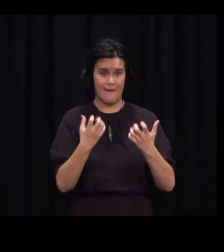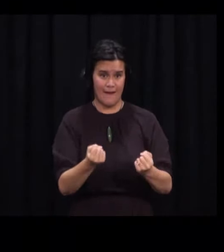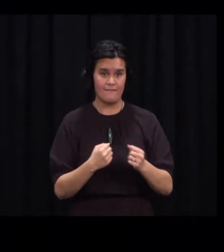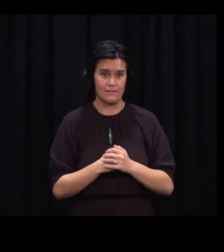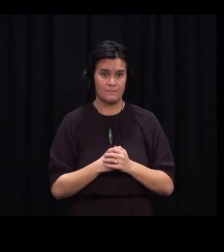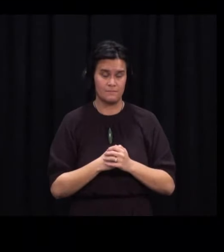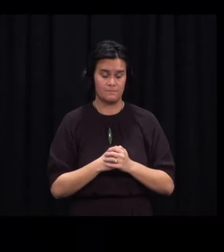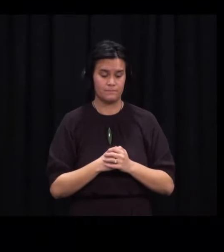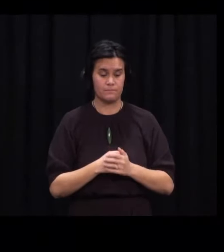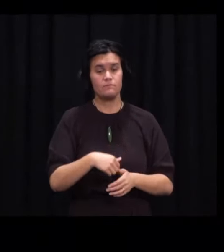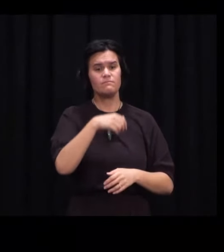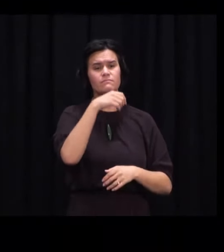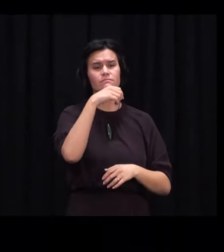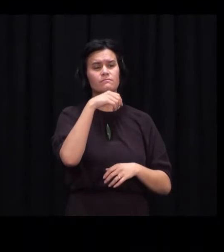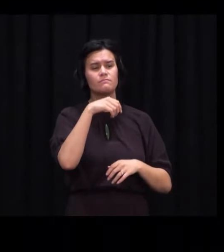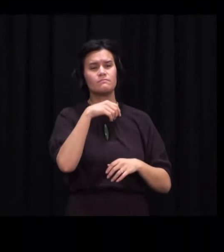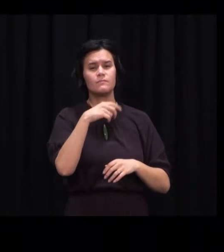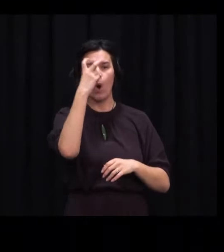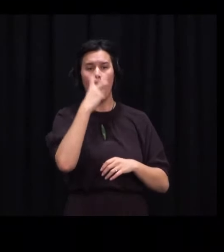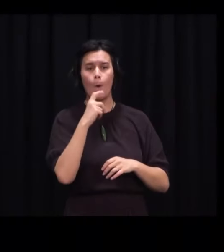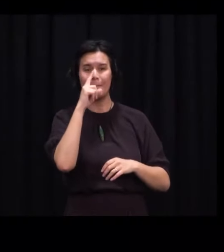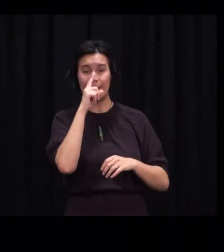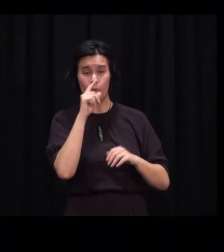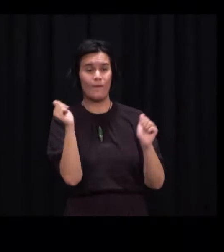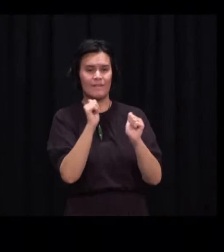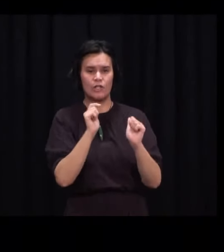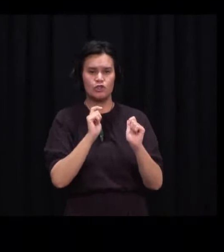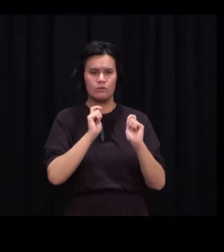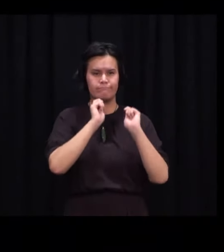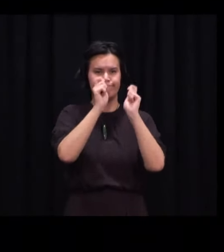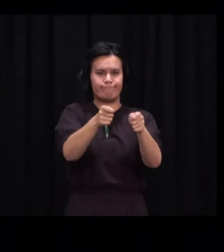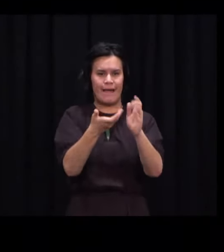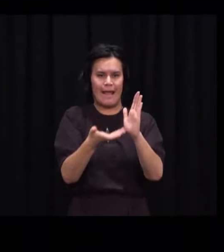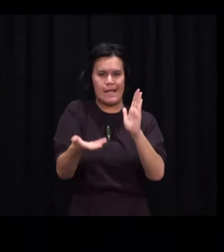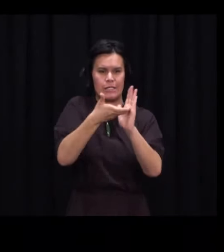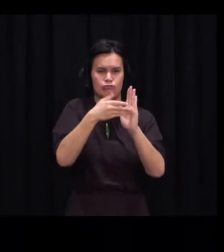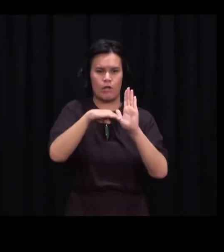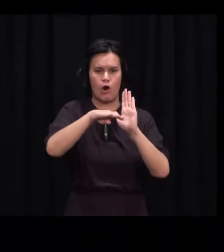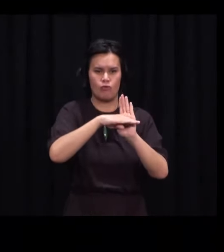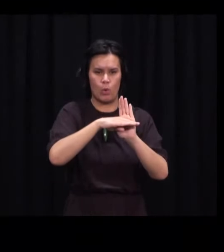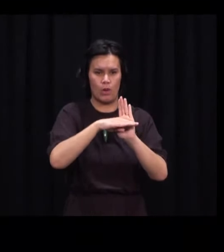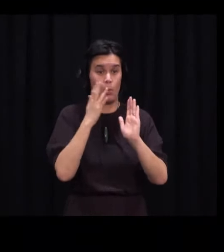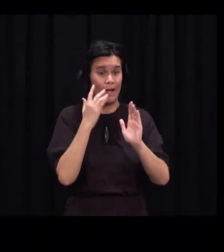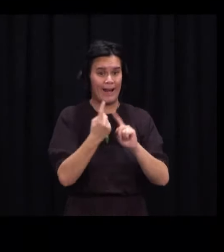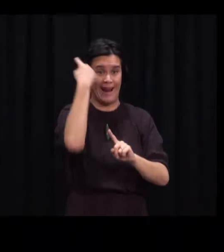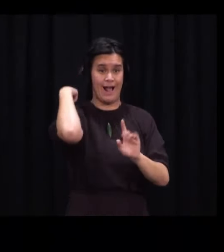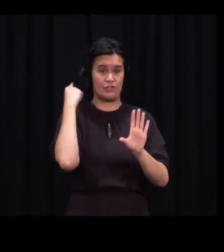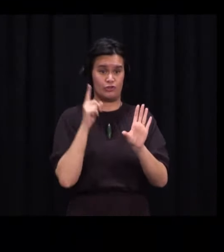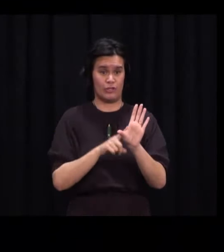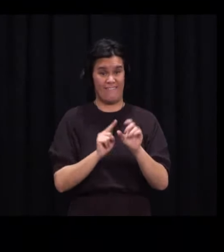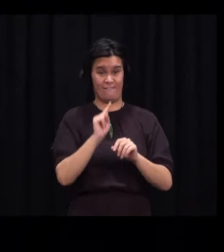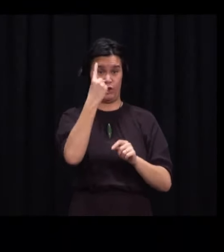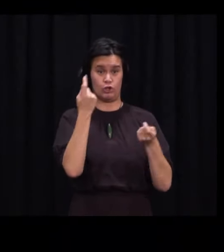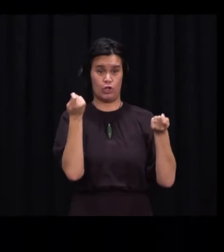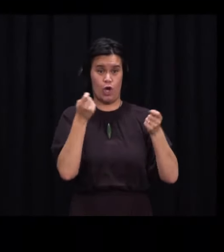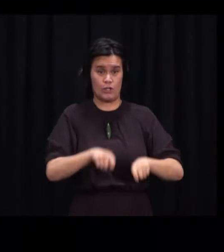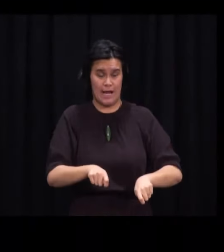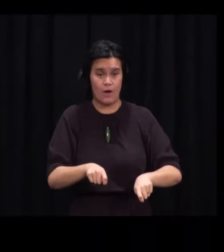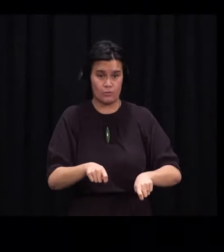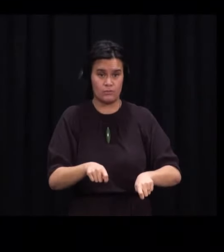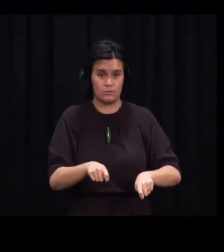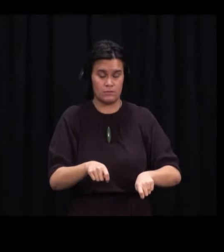before. It was when we didn't have a tool to protect you. It was right at the beginning of lockdown. Now we do have a tool, and